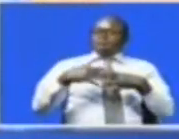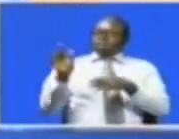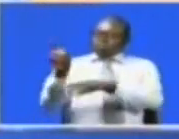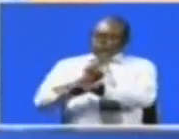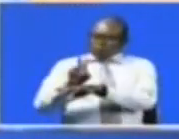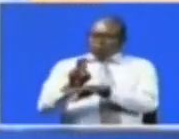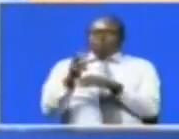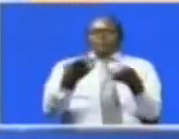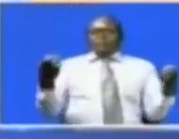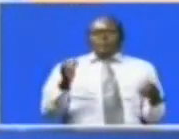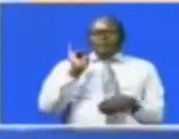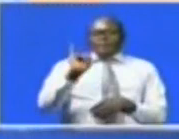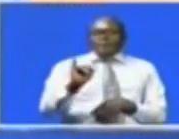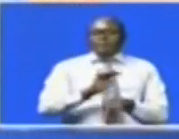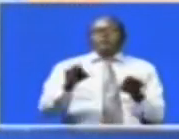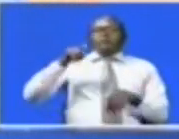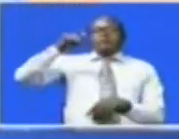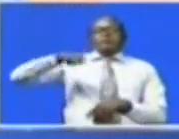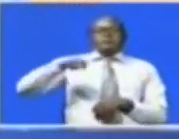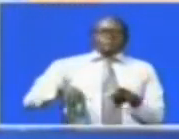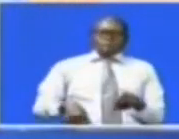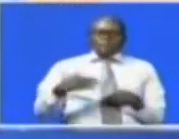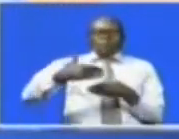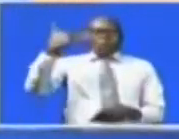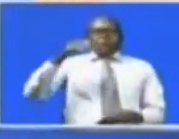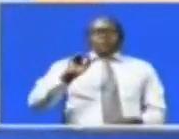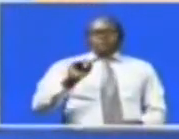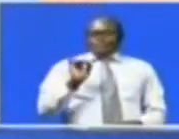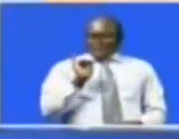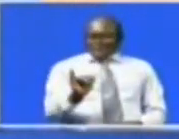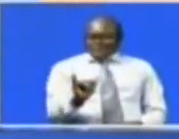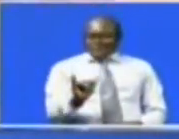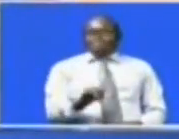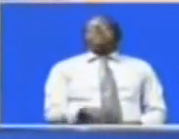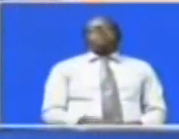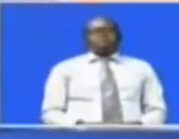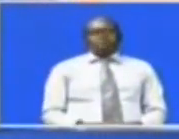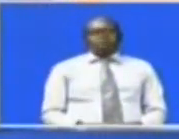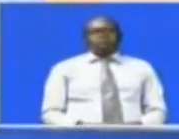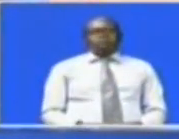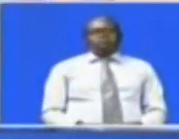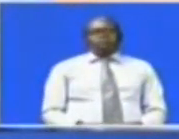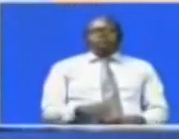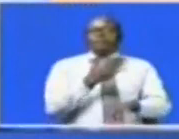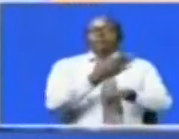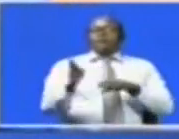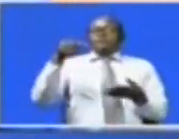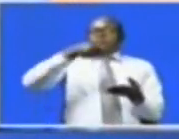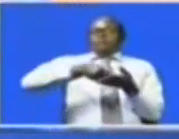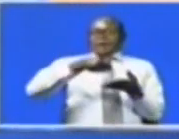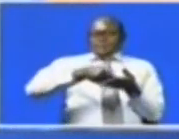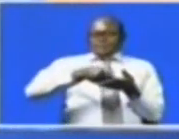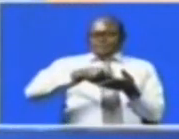surveillance equipment that do not necessarily require a wall. That, to me, is a waste of government